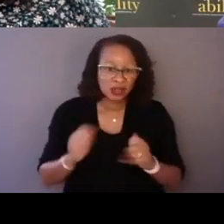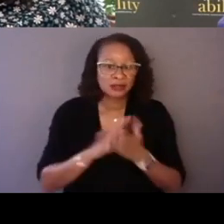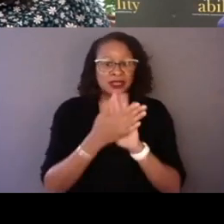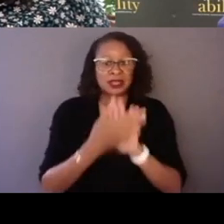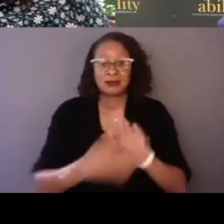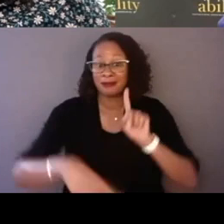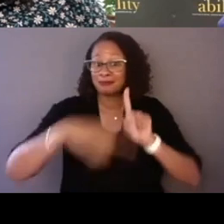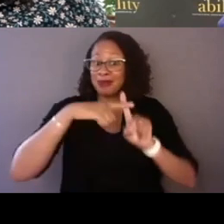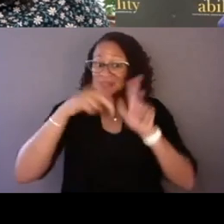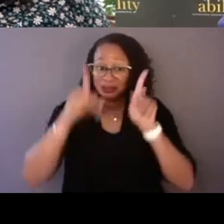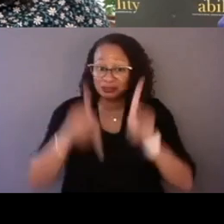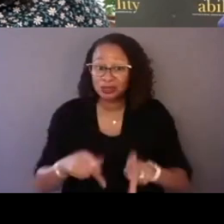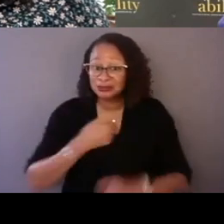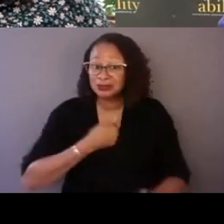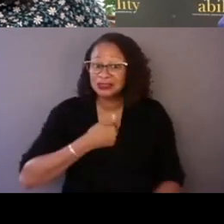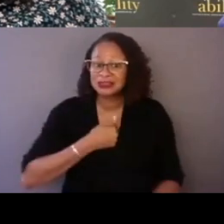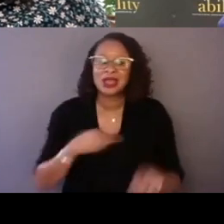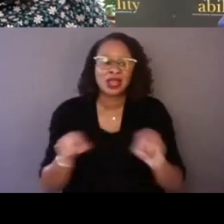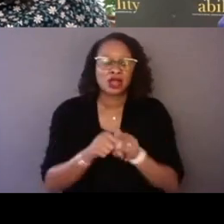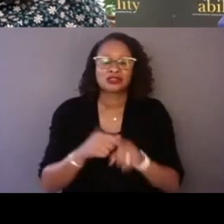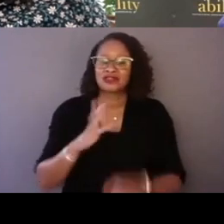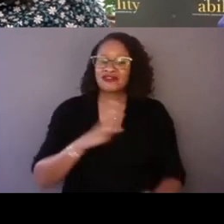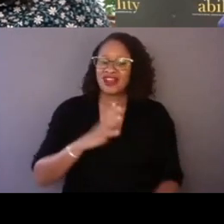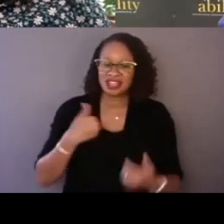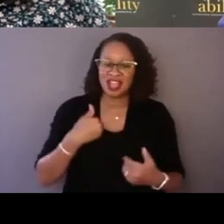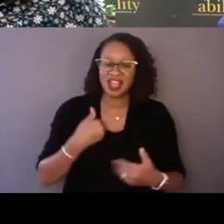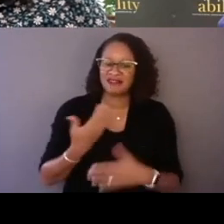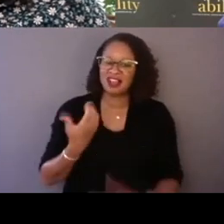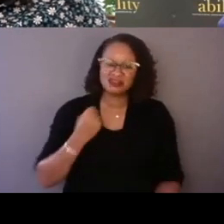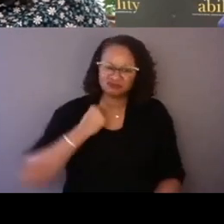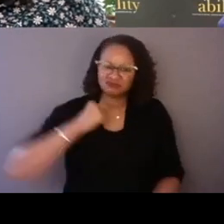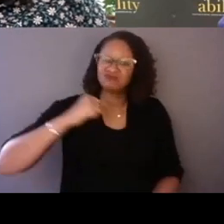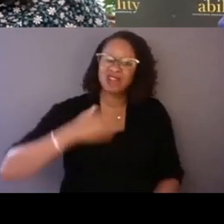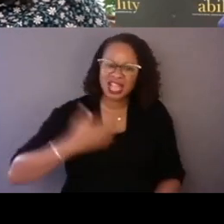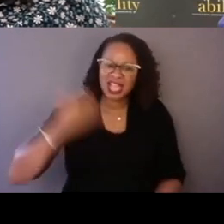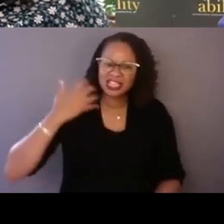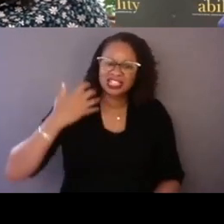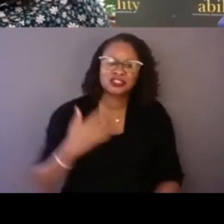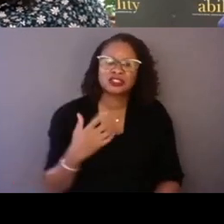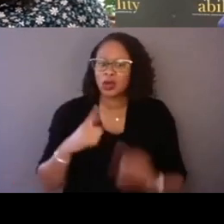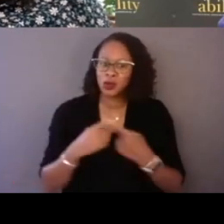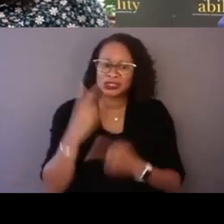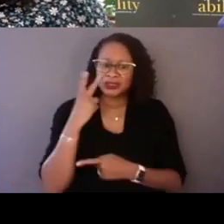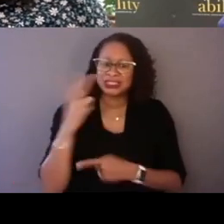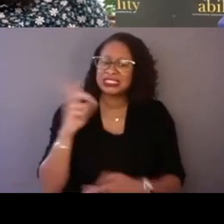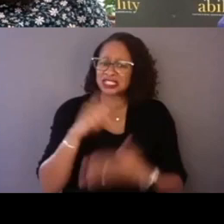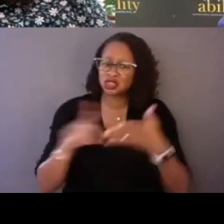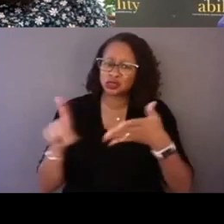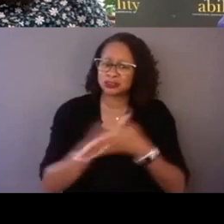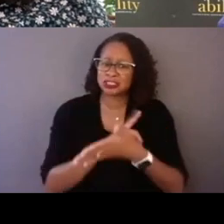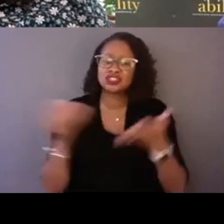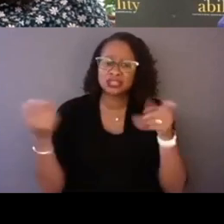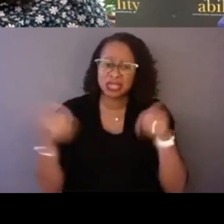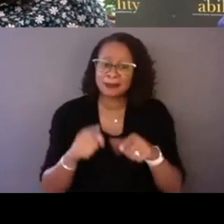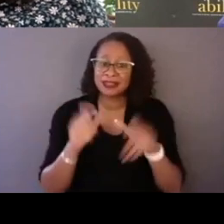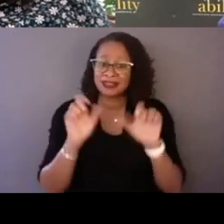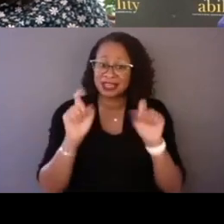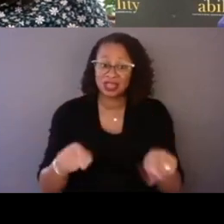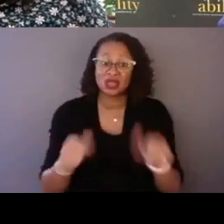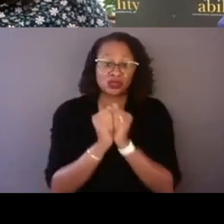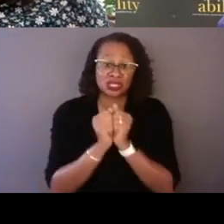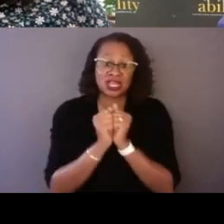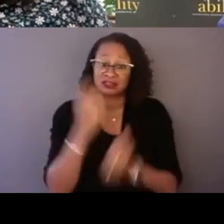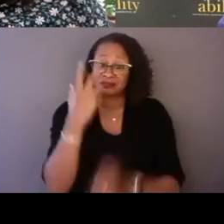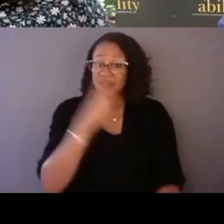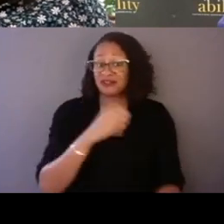person, but it's also fine to have righteous anger when you see discrimination. And I think those two can go together